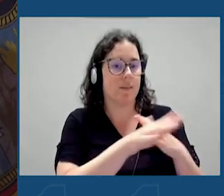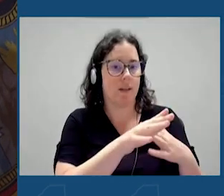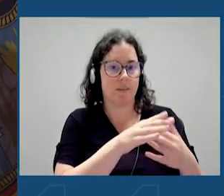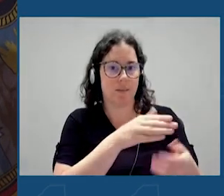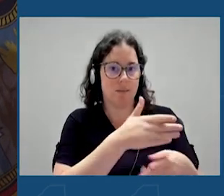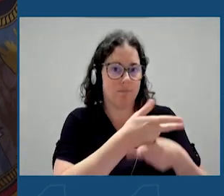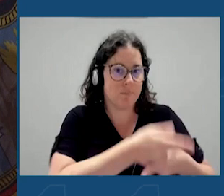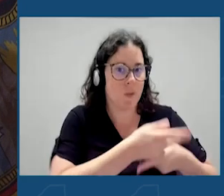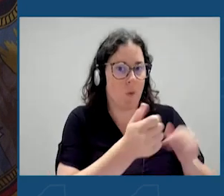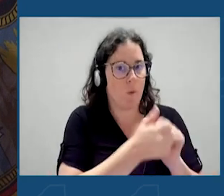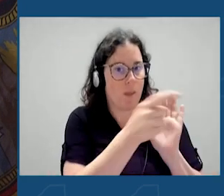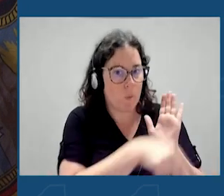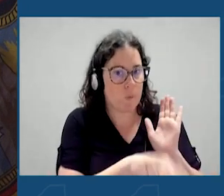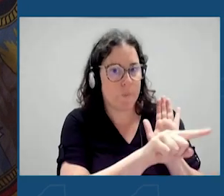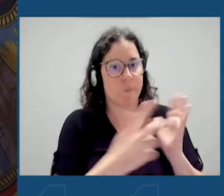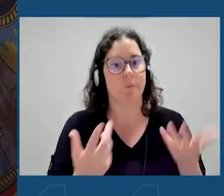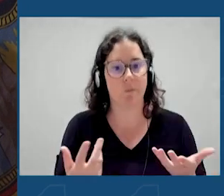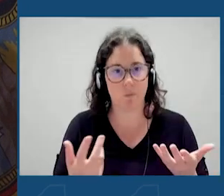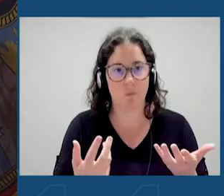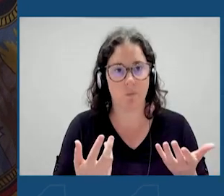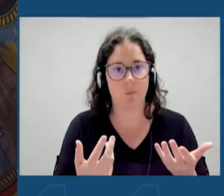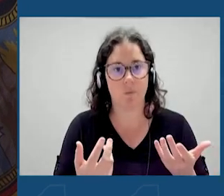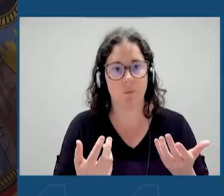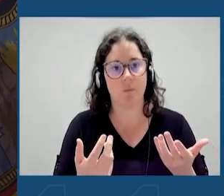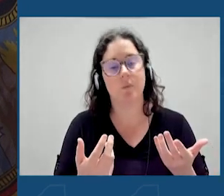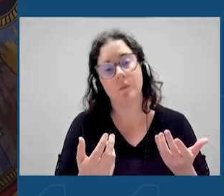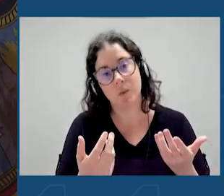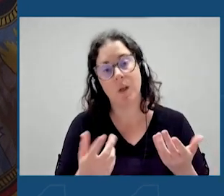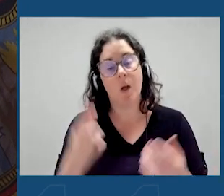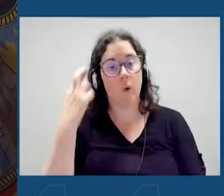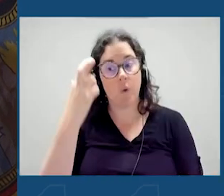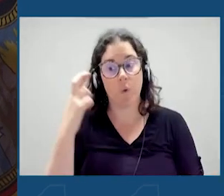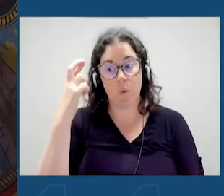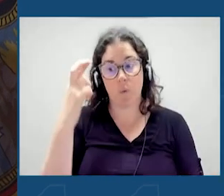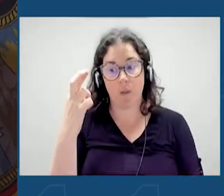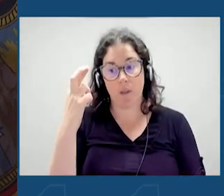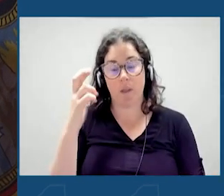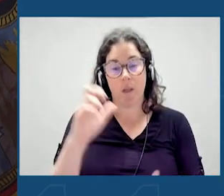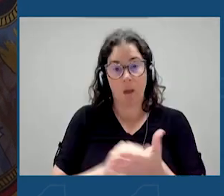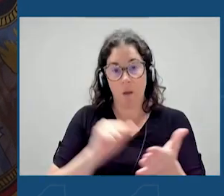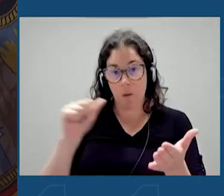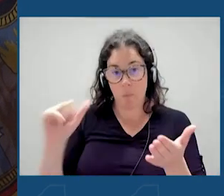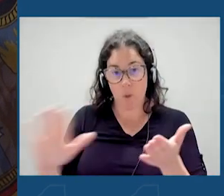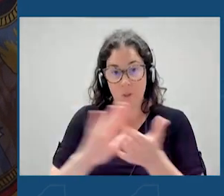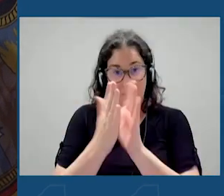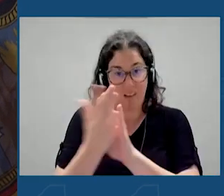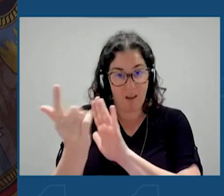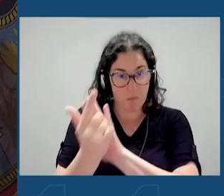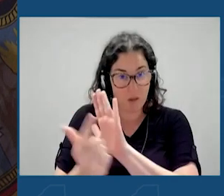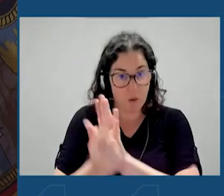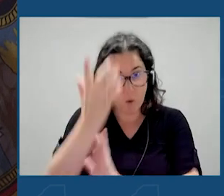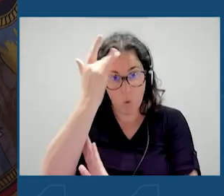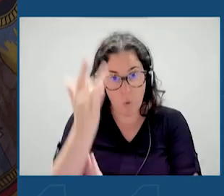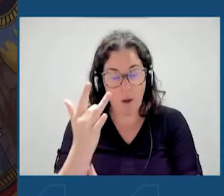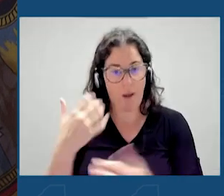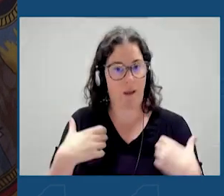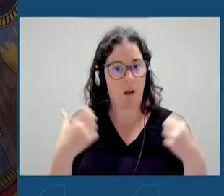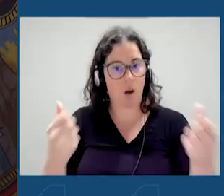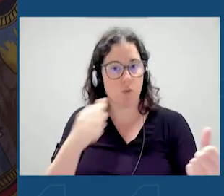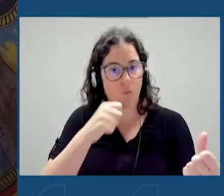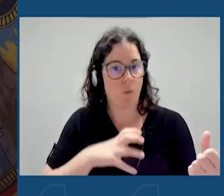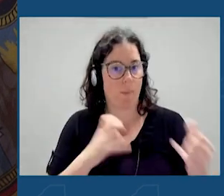like yourselves. And the reason abortion was legalized in our country was because of courage of women like